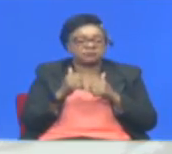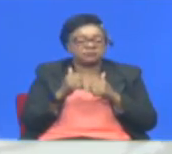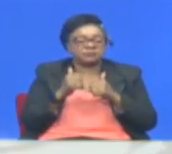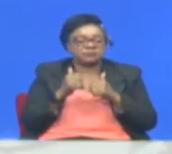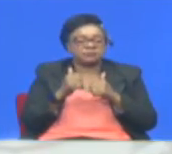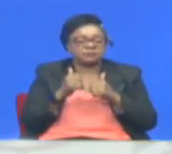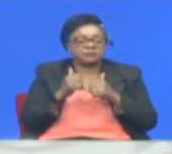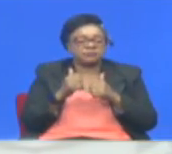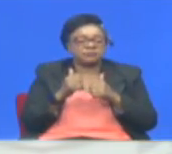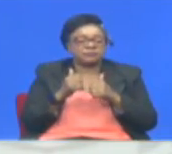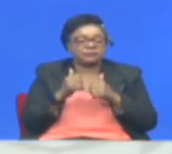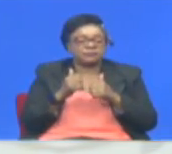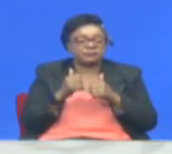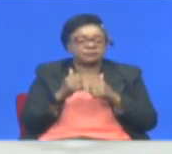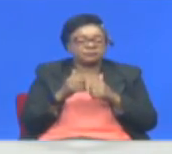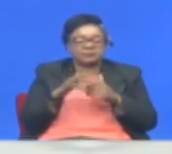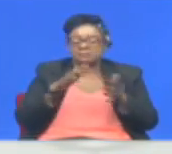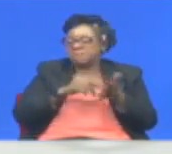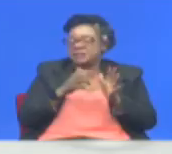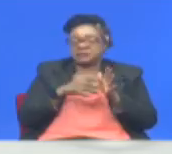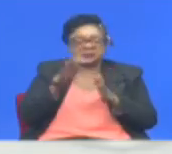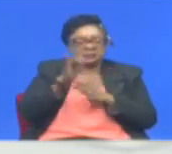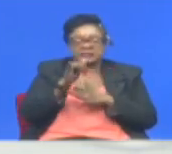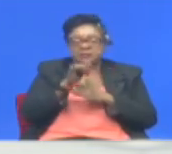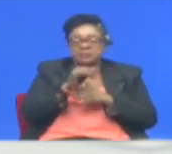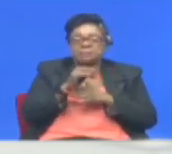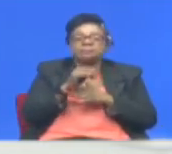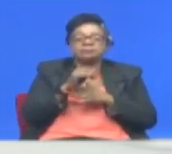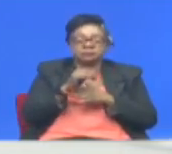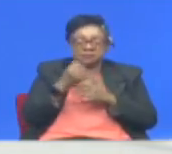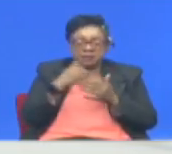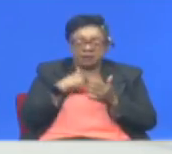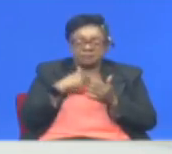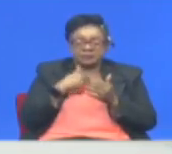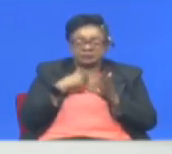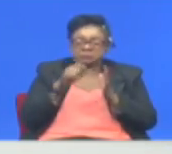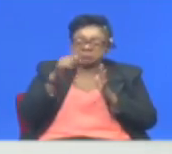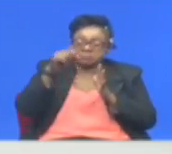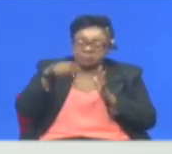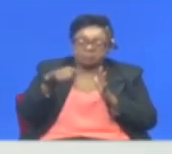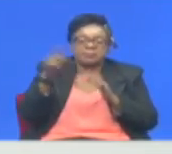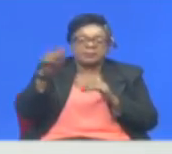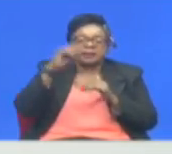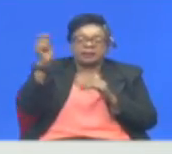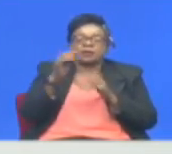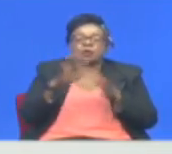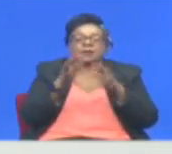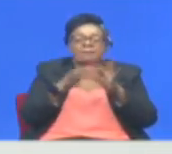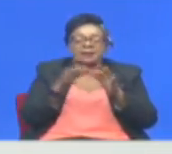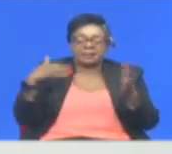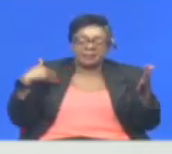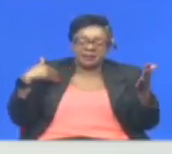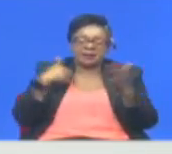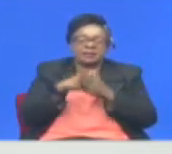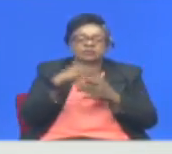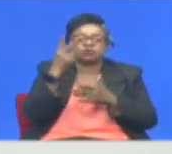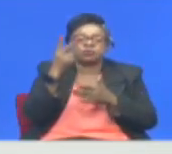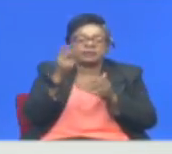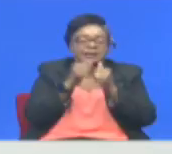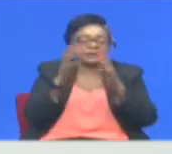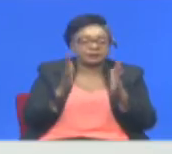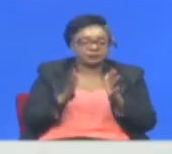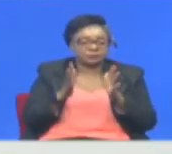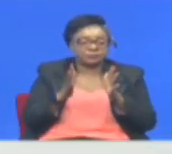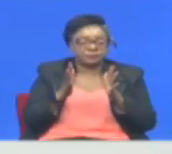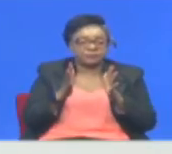The steep slopes of the Austrian mountains have been the backdrop in the making of a Kenyan Olympian in the last two decades.